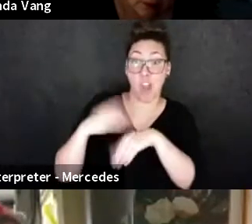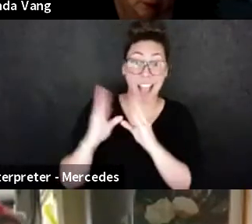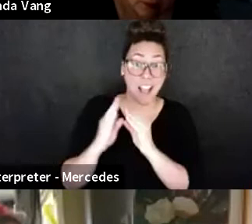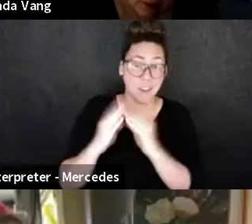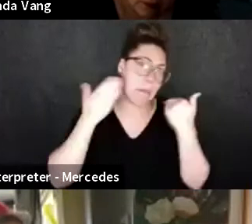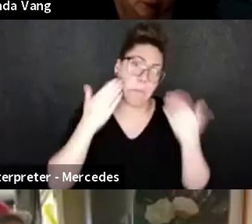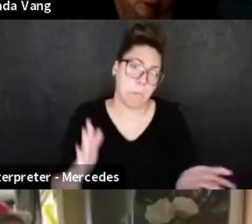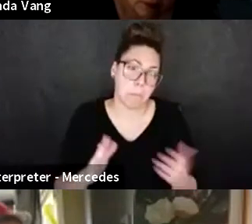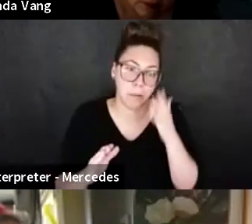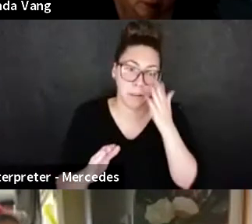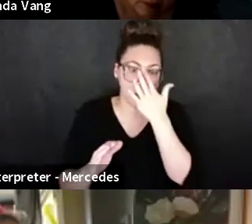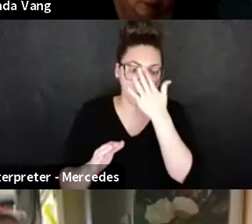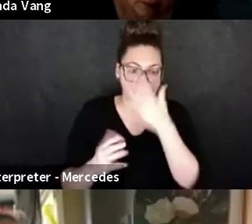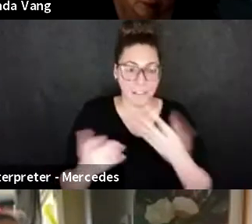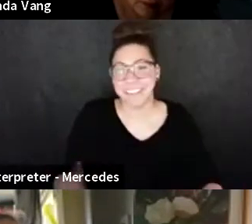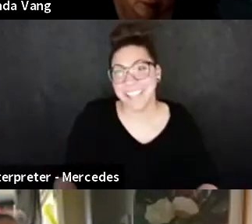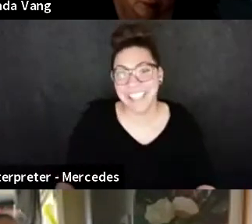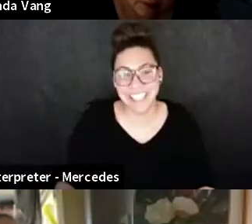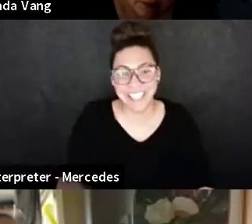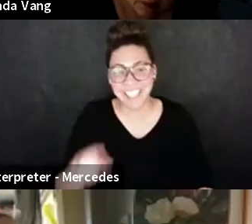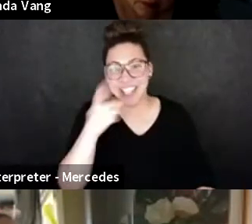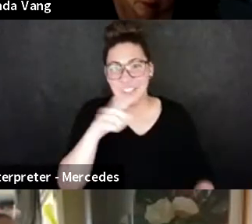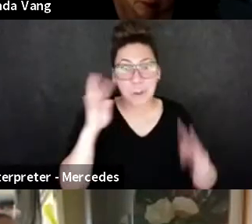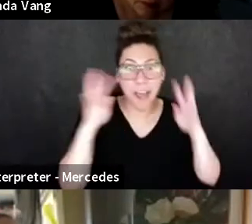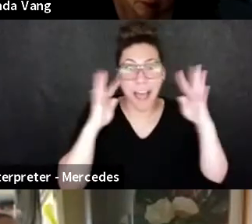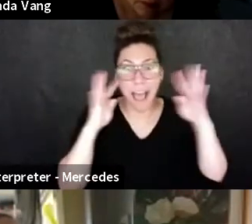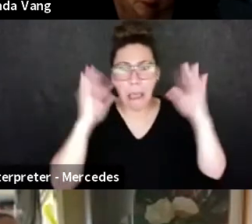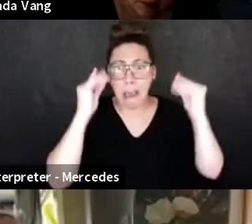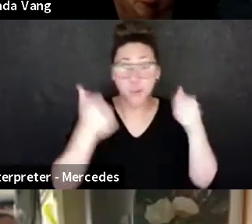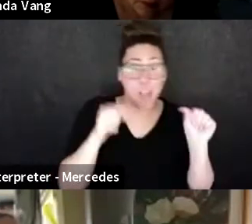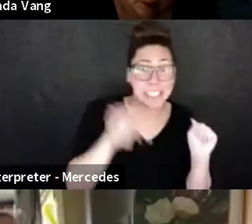You guys have been inundated, huh? Try this, look at this.